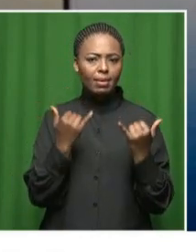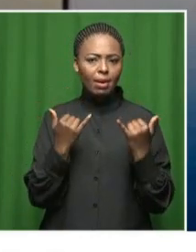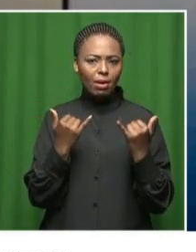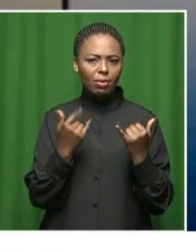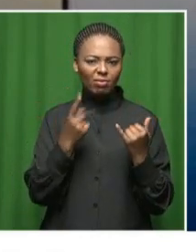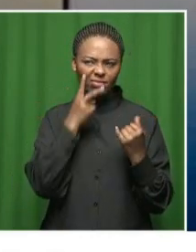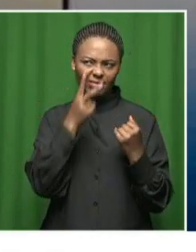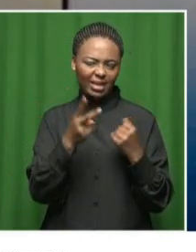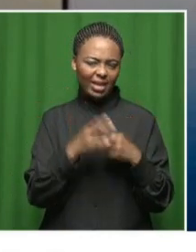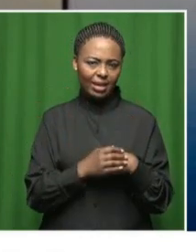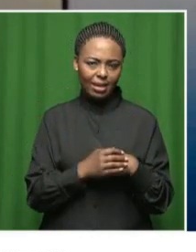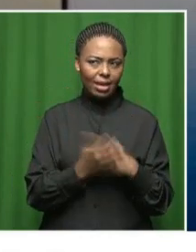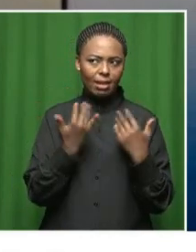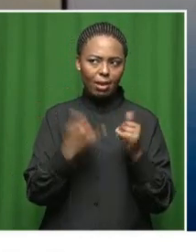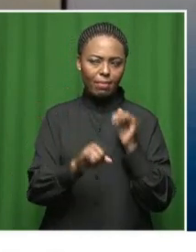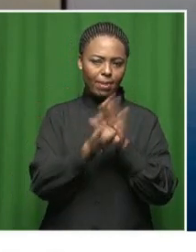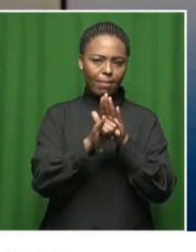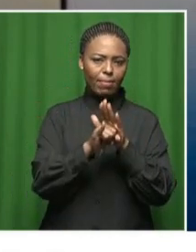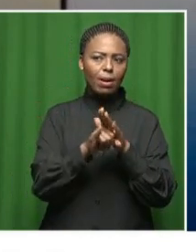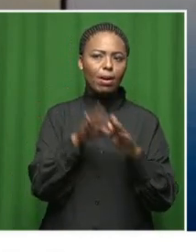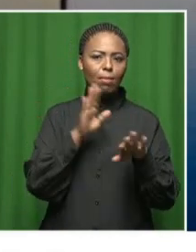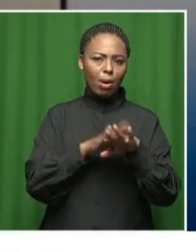we realized there need to be more